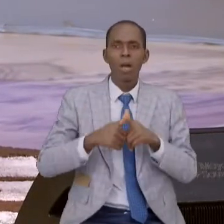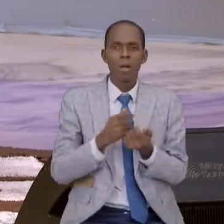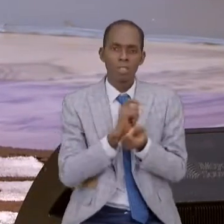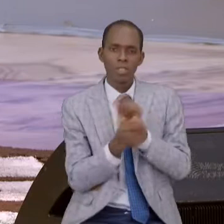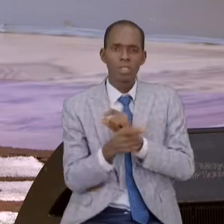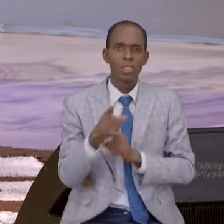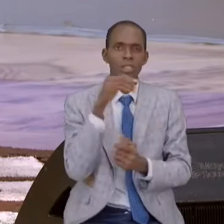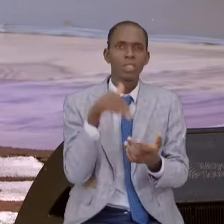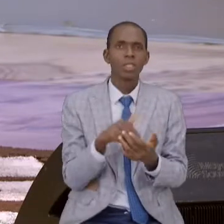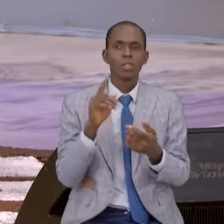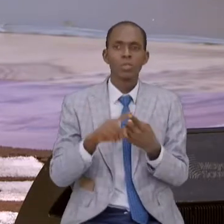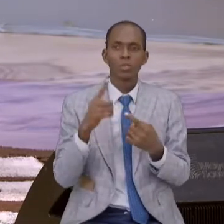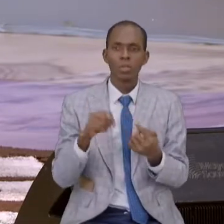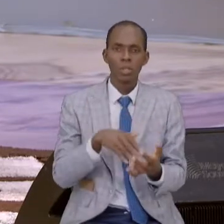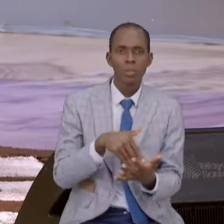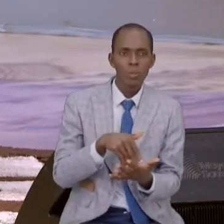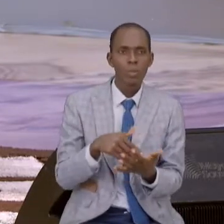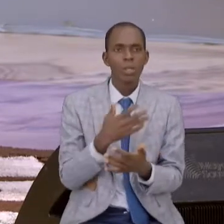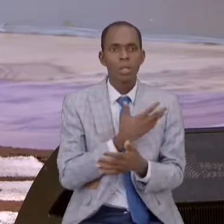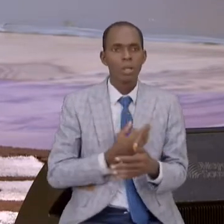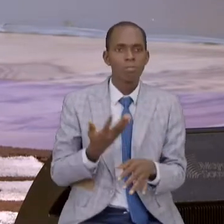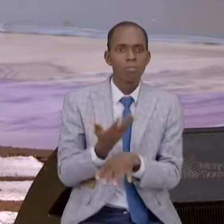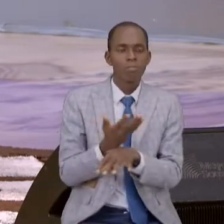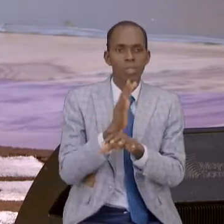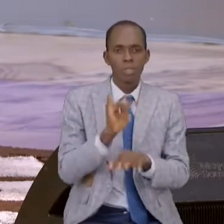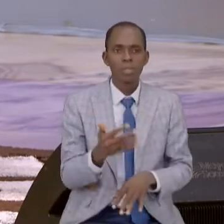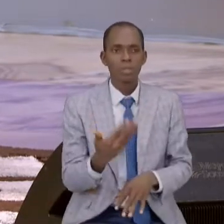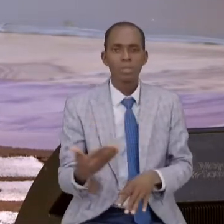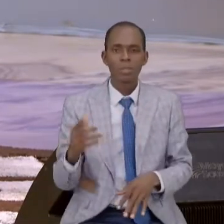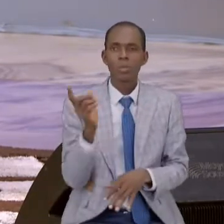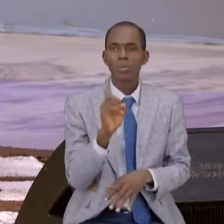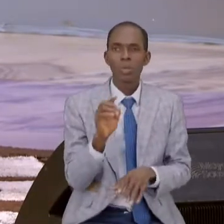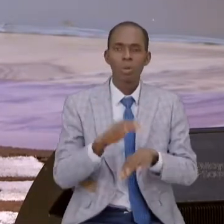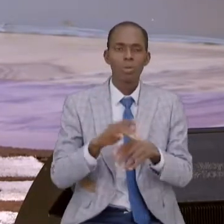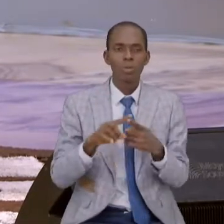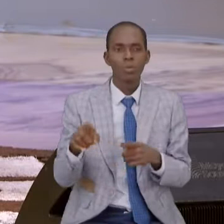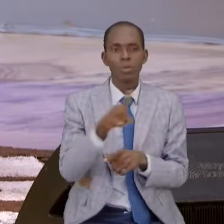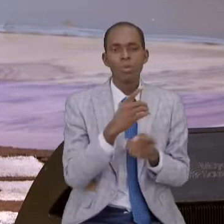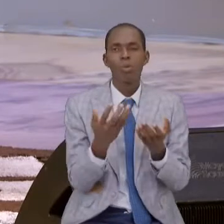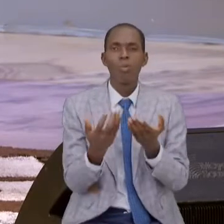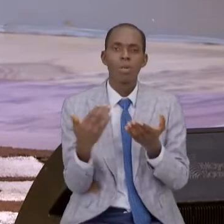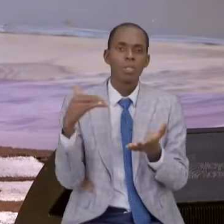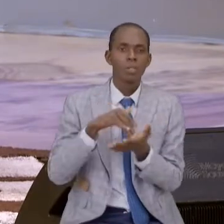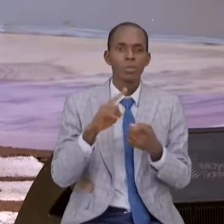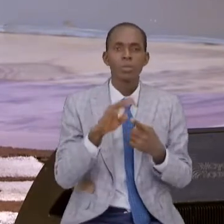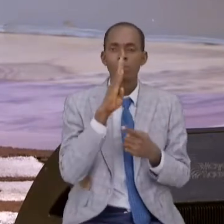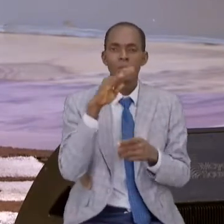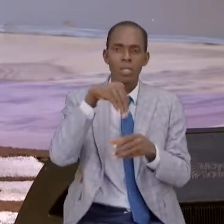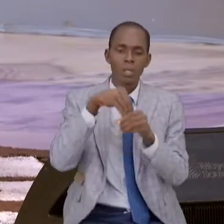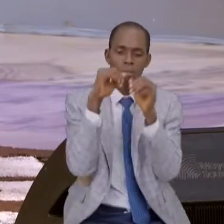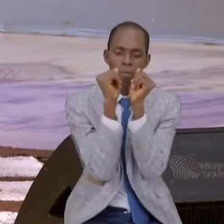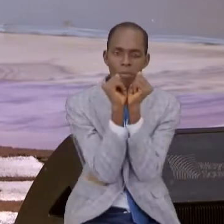again to the weak and beggarly elements whereunto ye desire again to be in